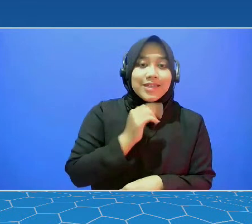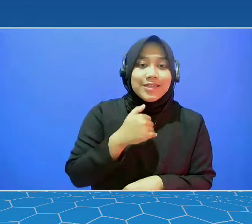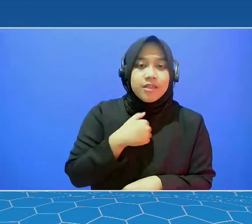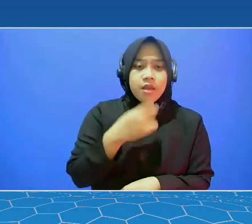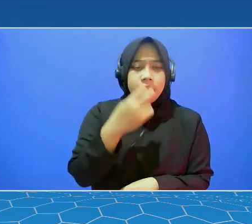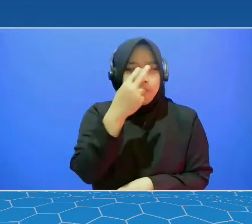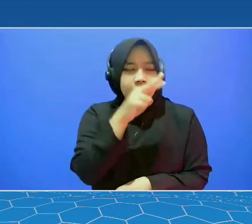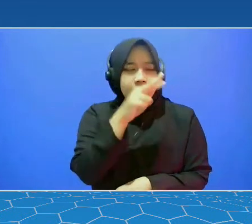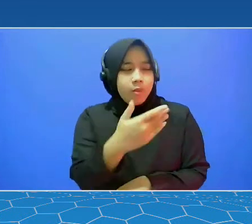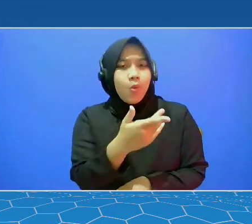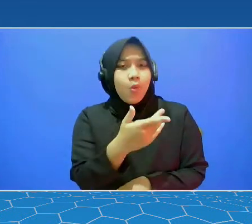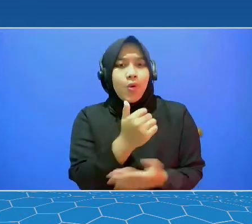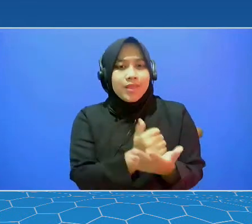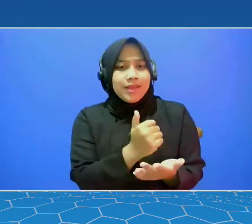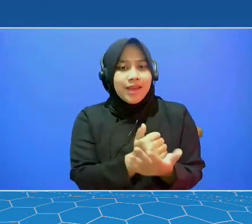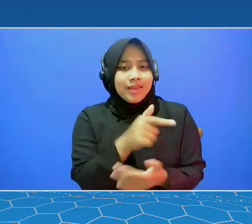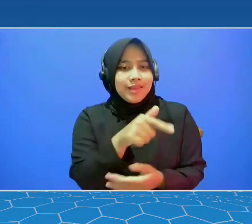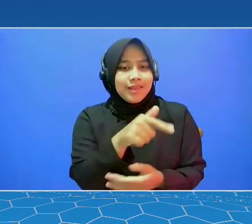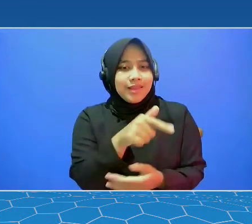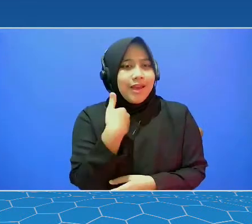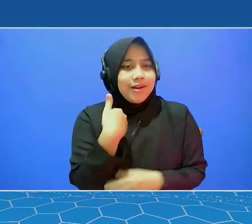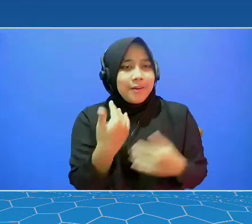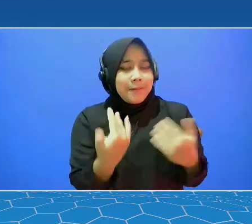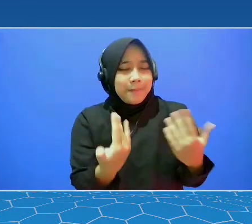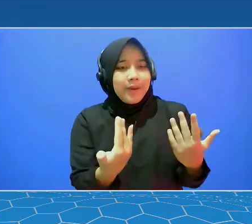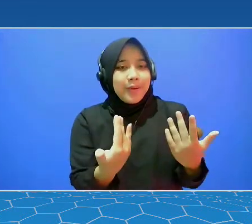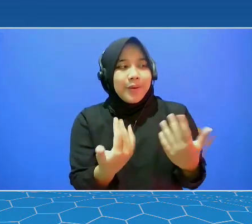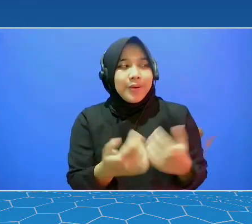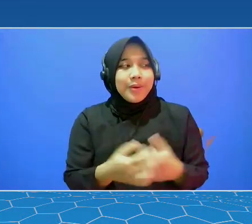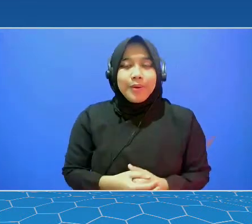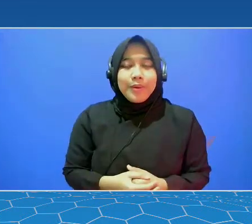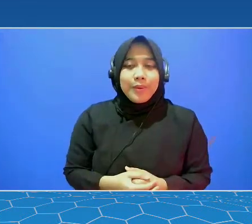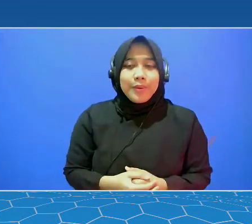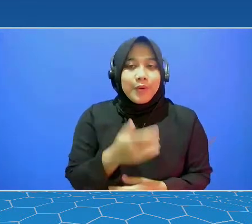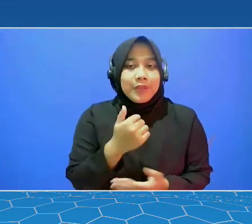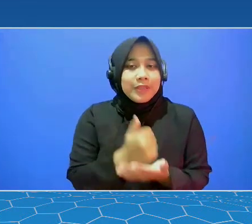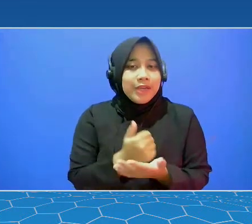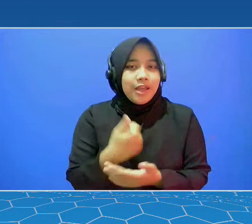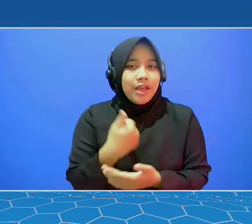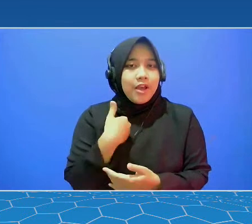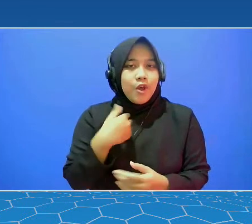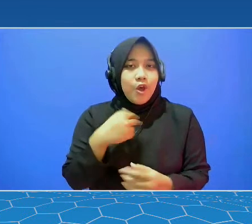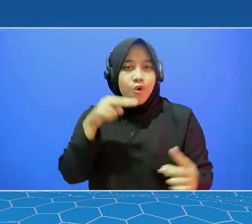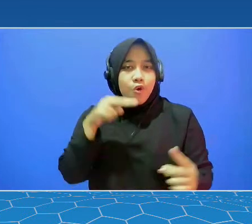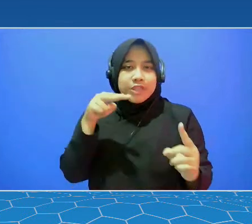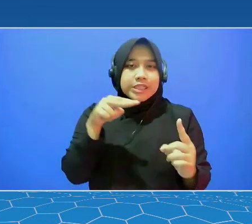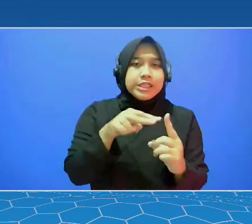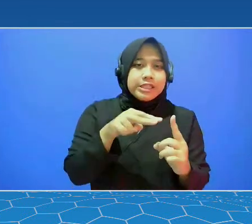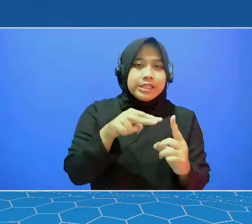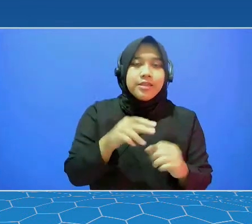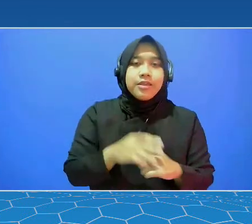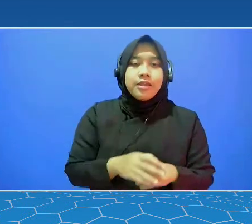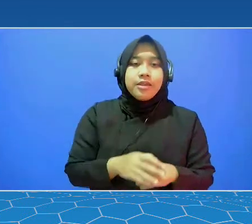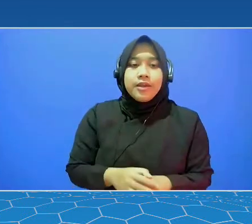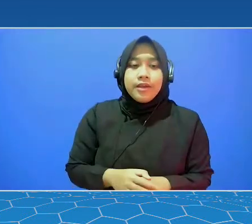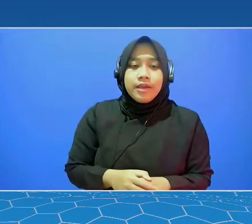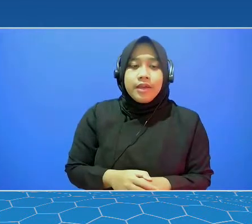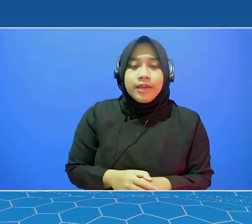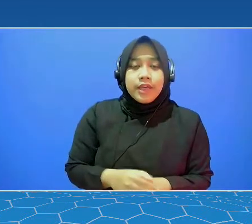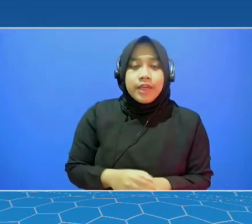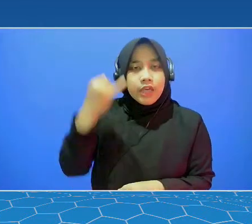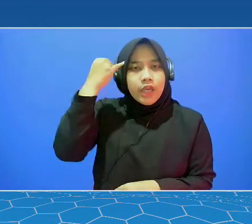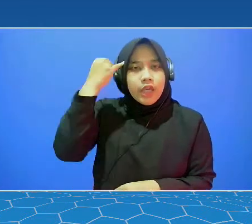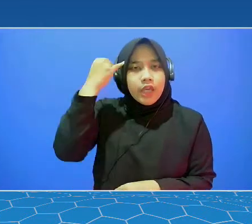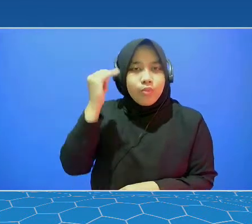really interesting new UK life sciences vision, which we set out in July this year. It covers all sorts of things